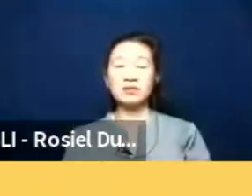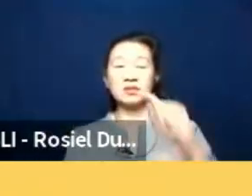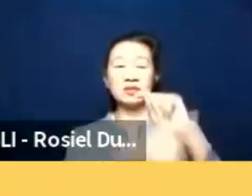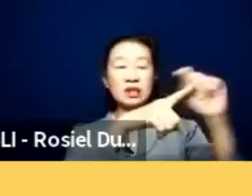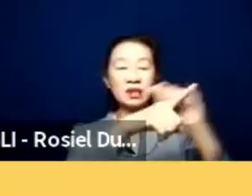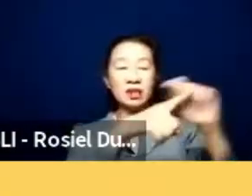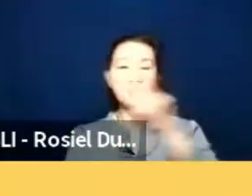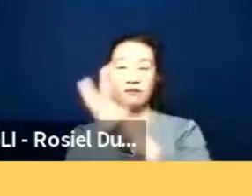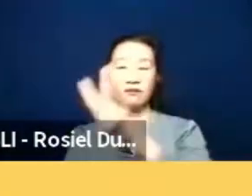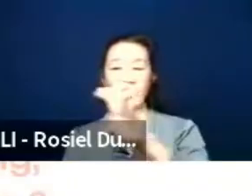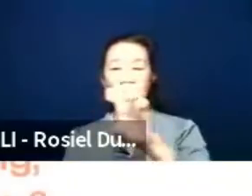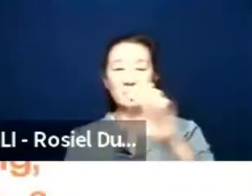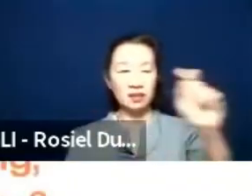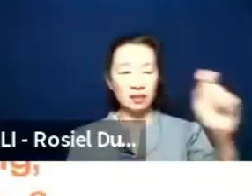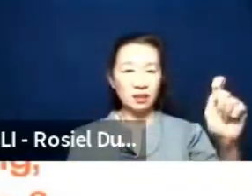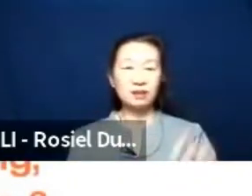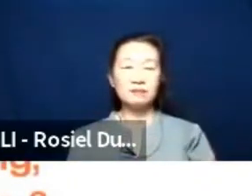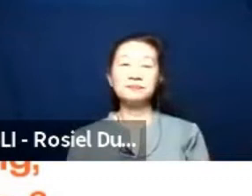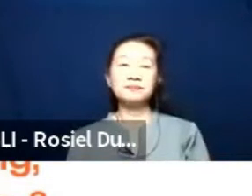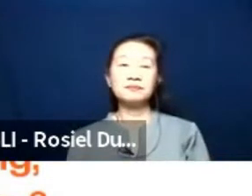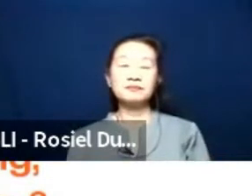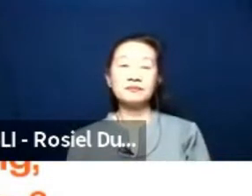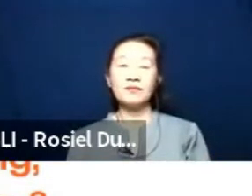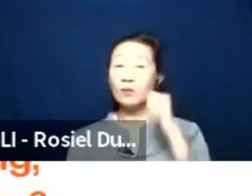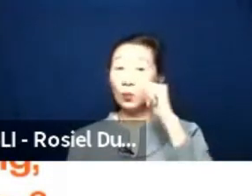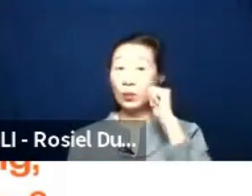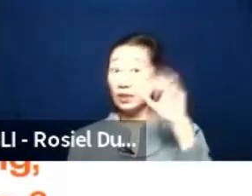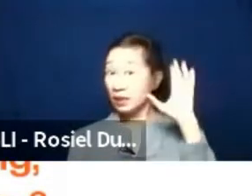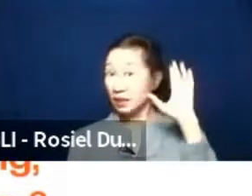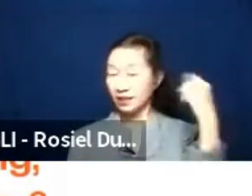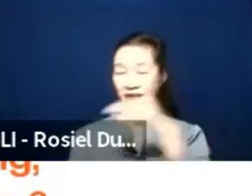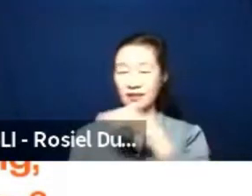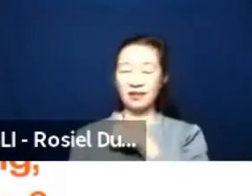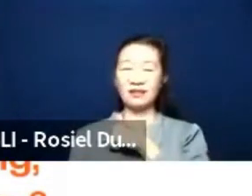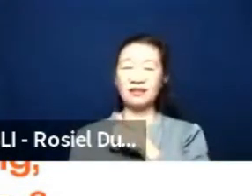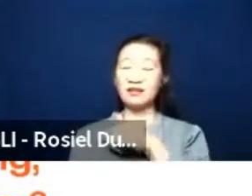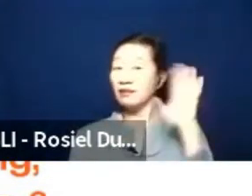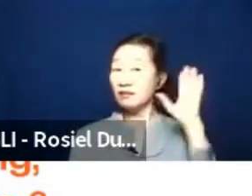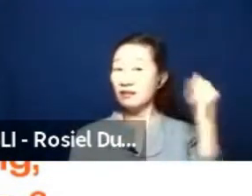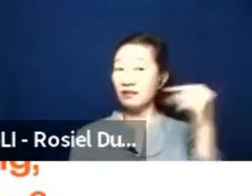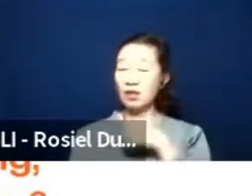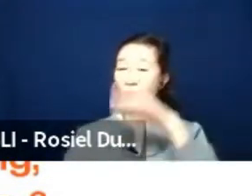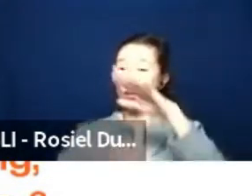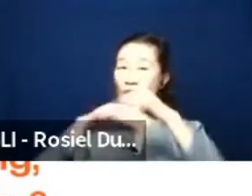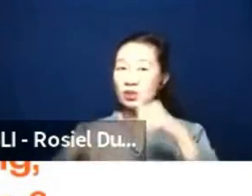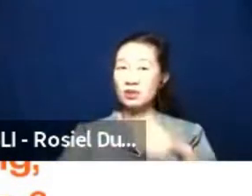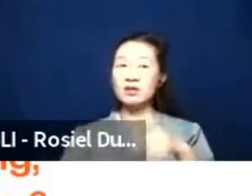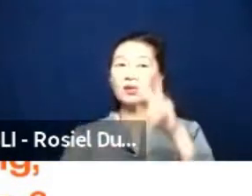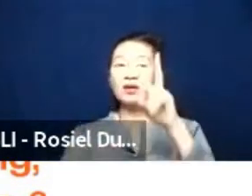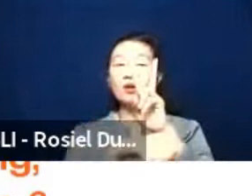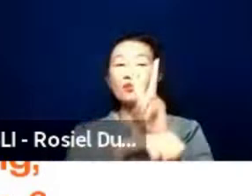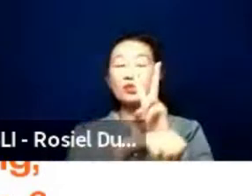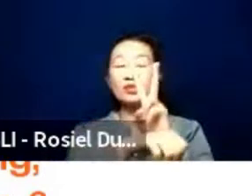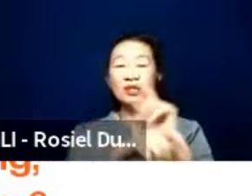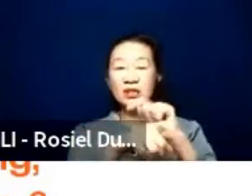education and training or VET. Kadalasan maririnig natin tinatawag siyang vocational training o